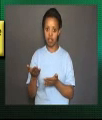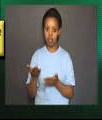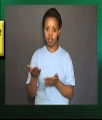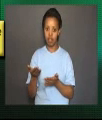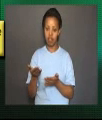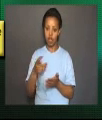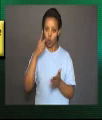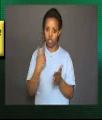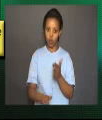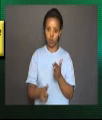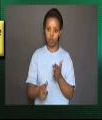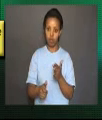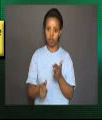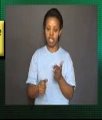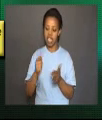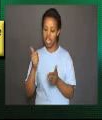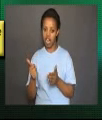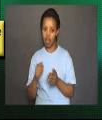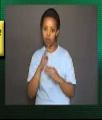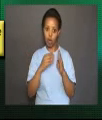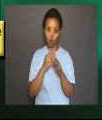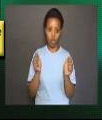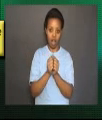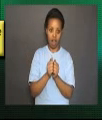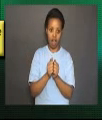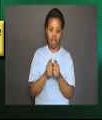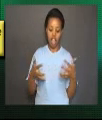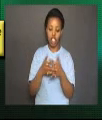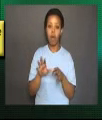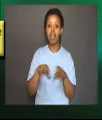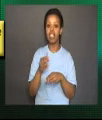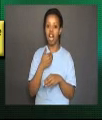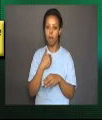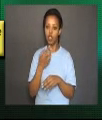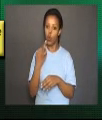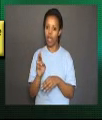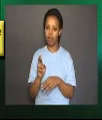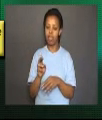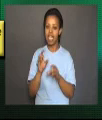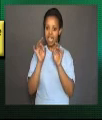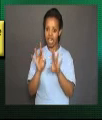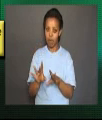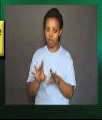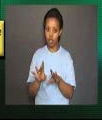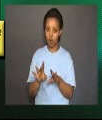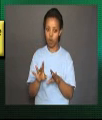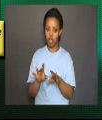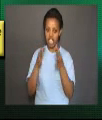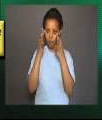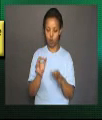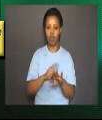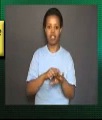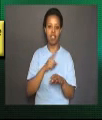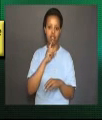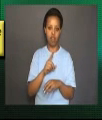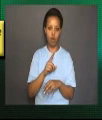share the results with other biologists. Someone else might decide